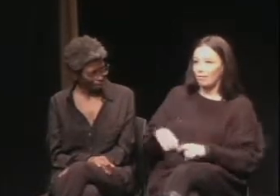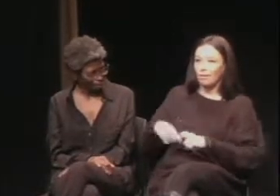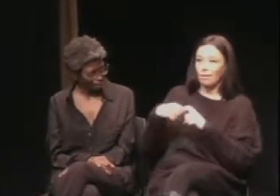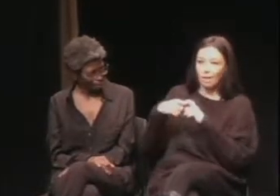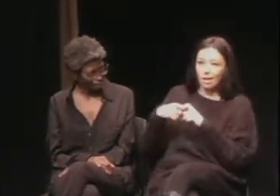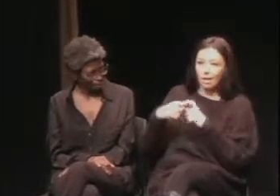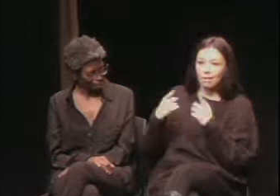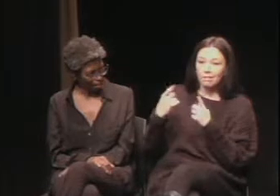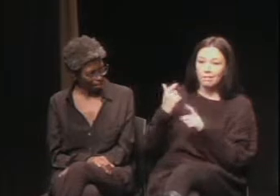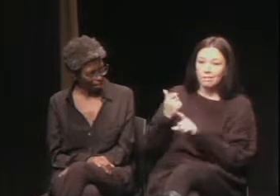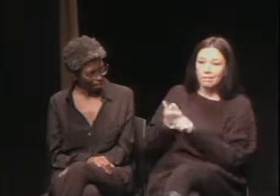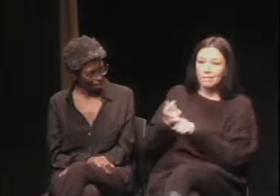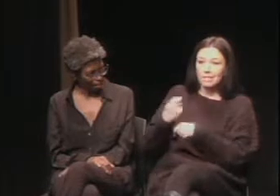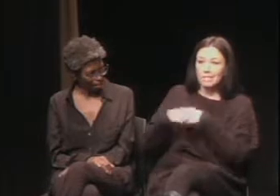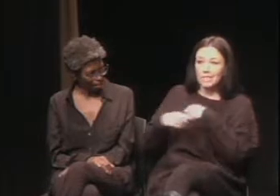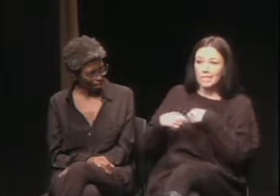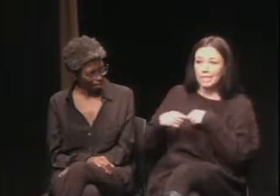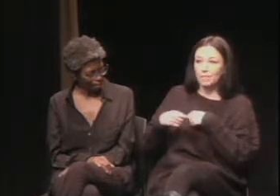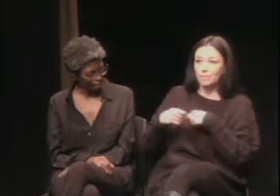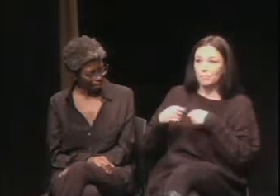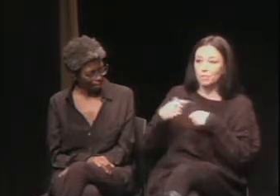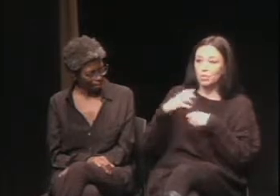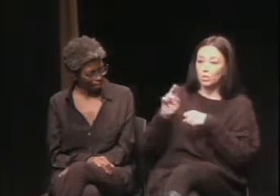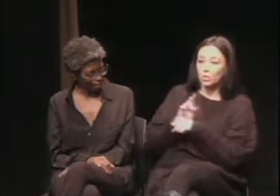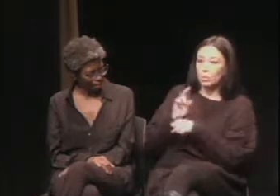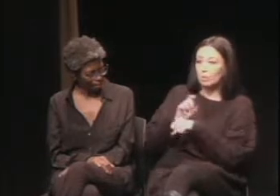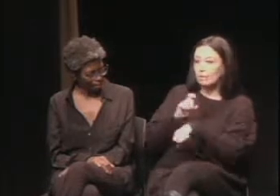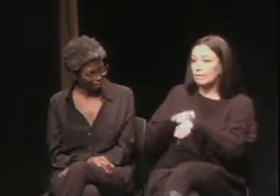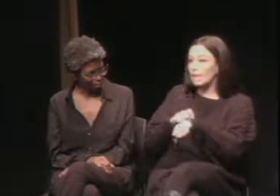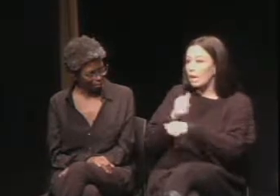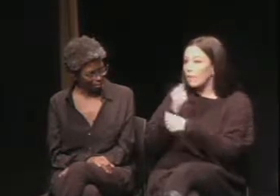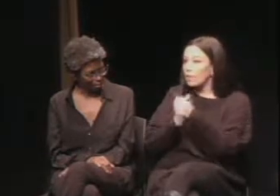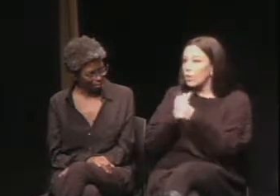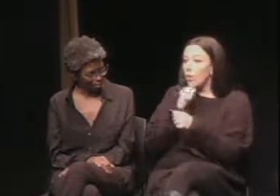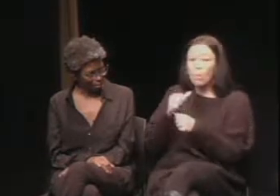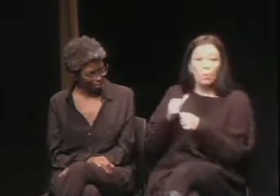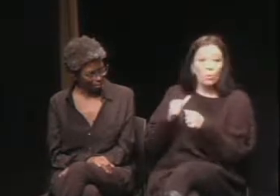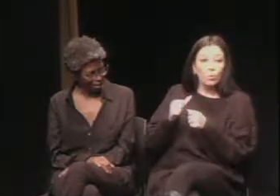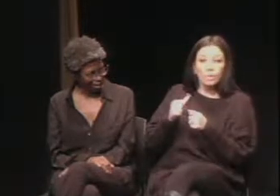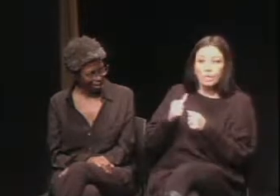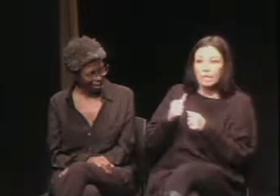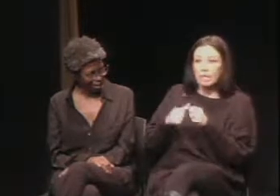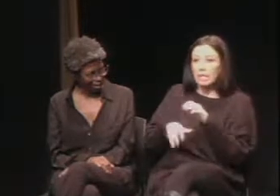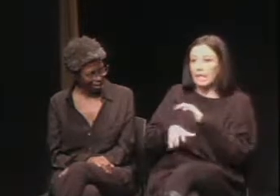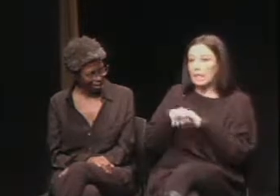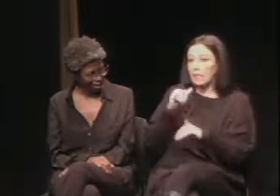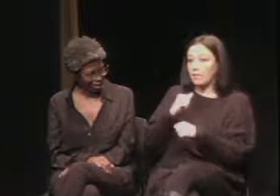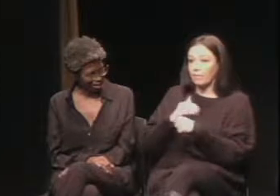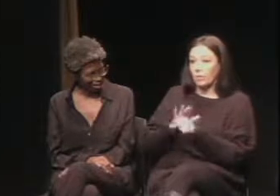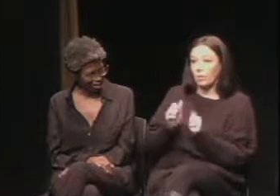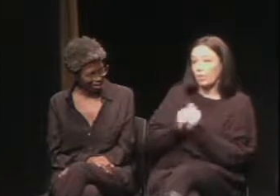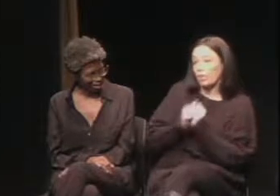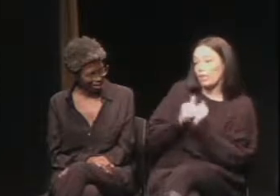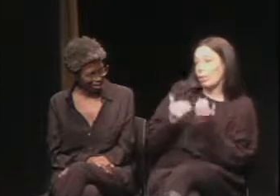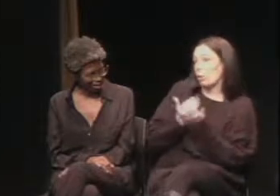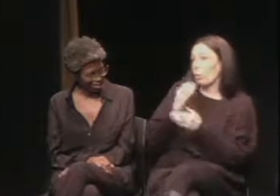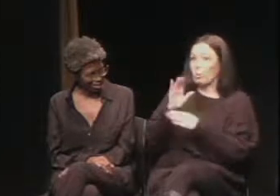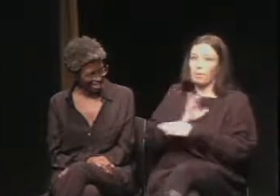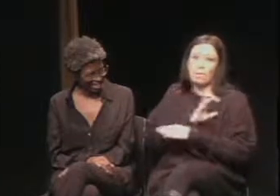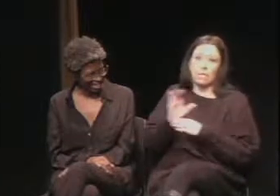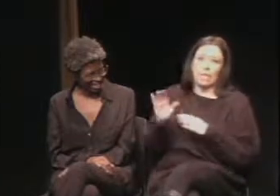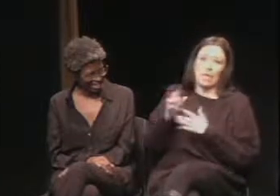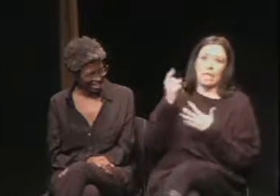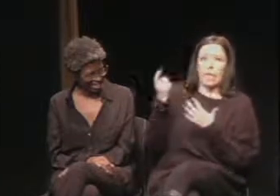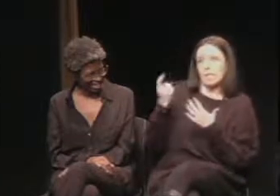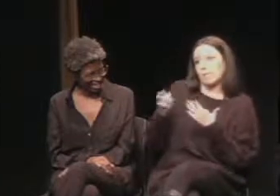and instead of utilizing this time, you know, everybody was like, if you didn't come out the pandemic with a LLC and a